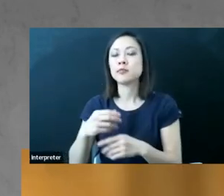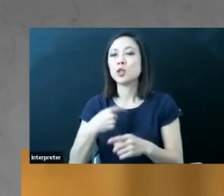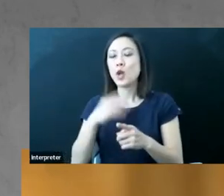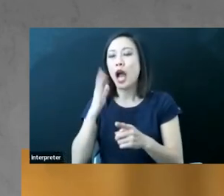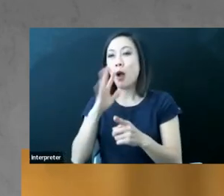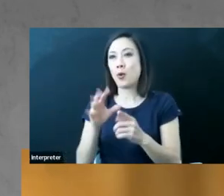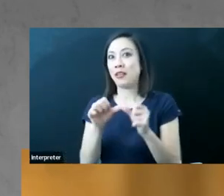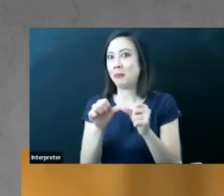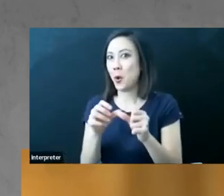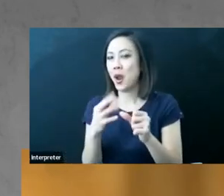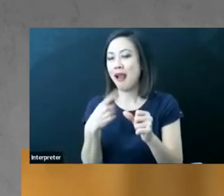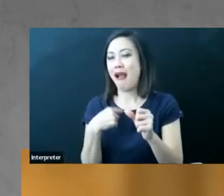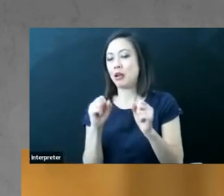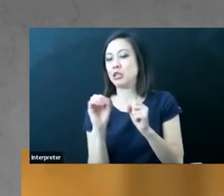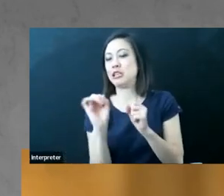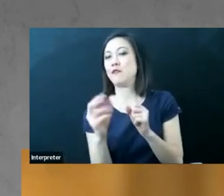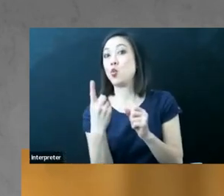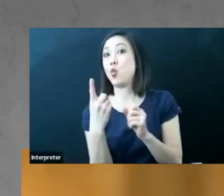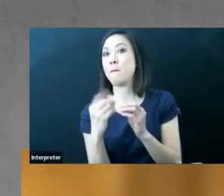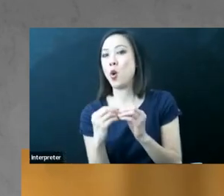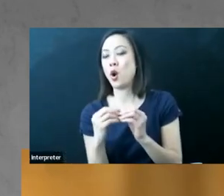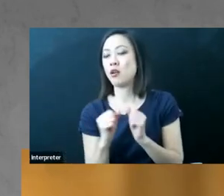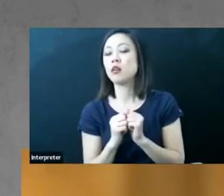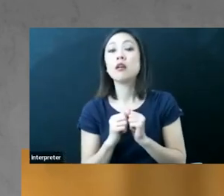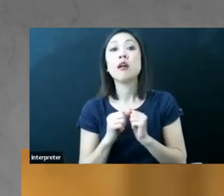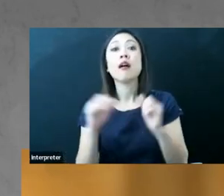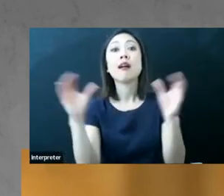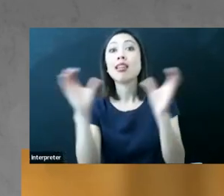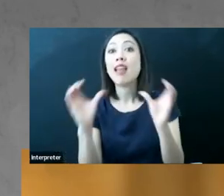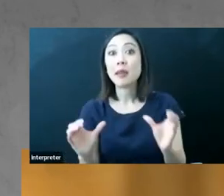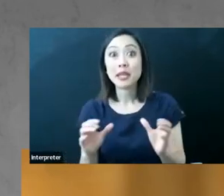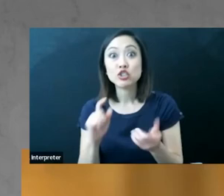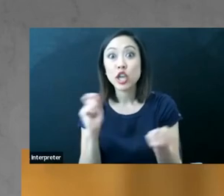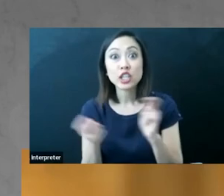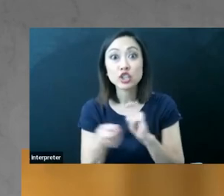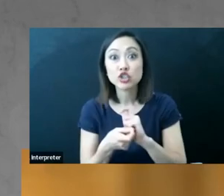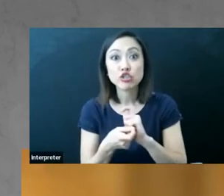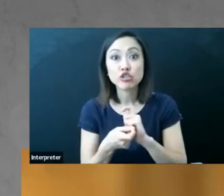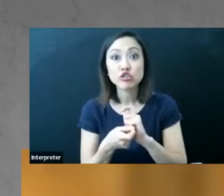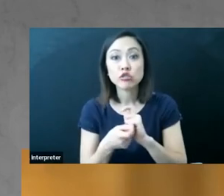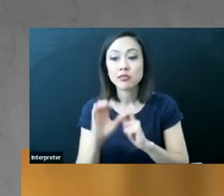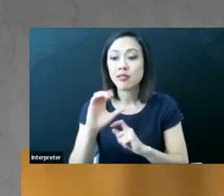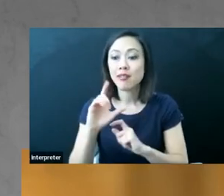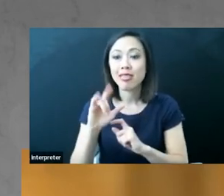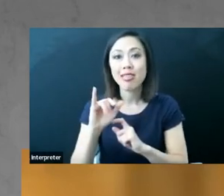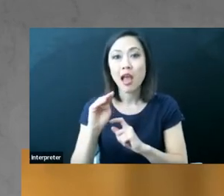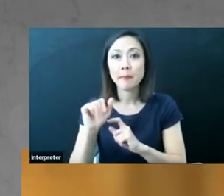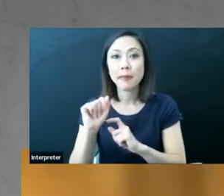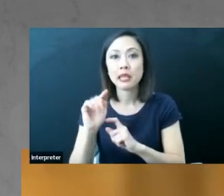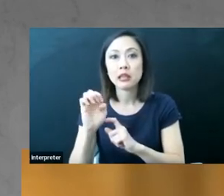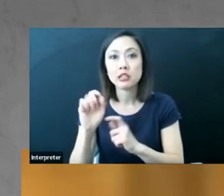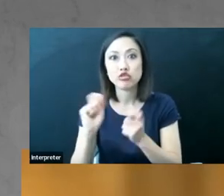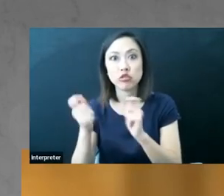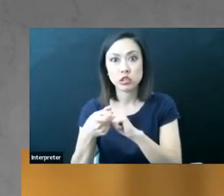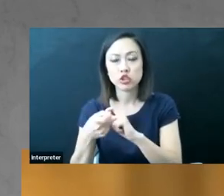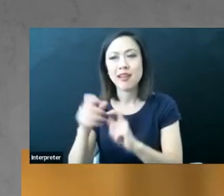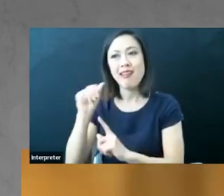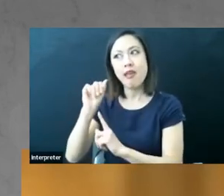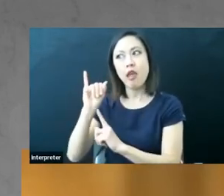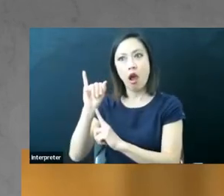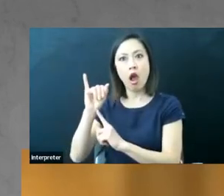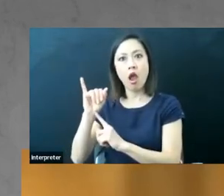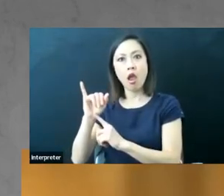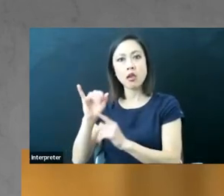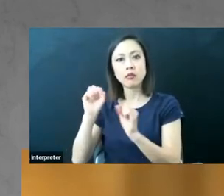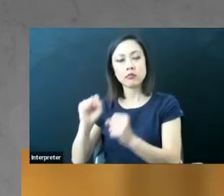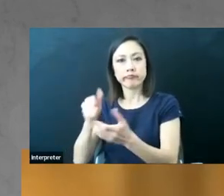one more, then climate change. AI, similarly, we're using as a way to help look at things like